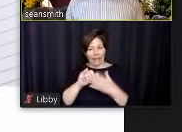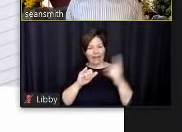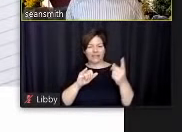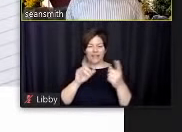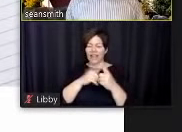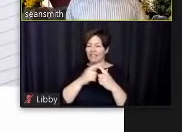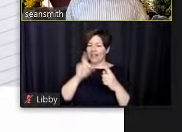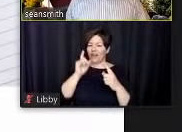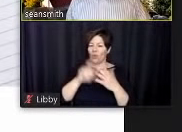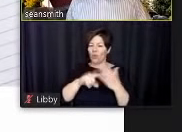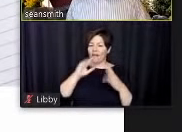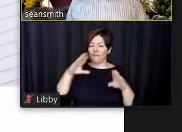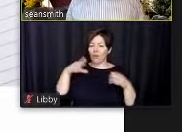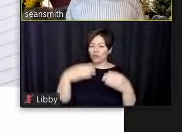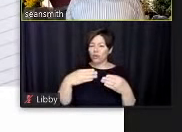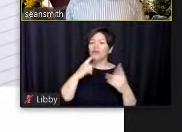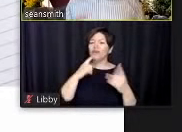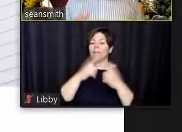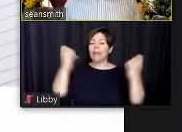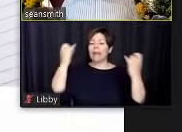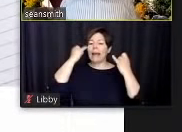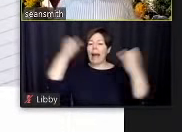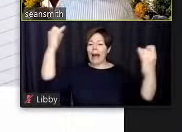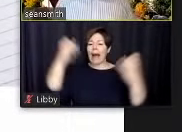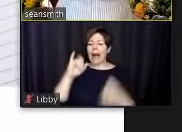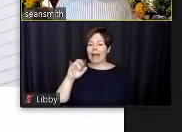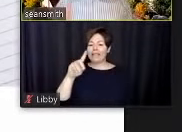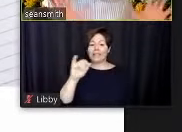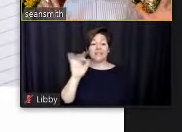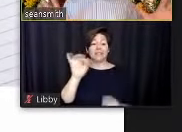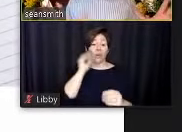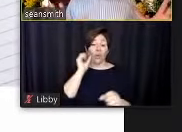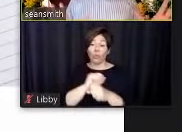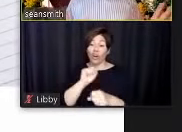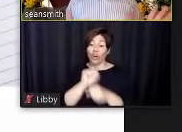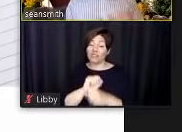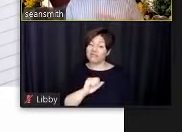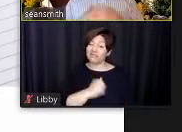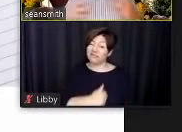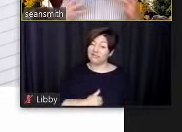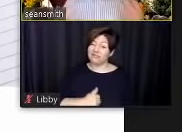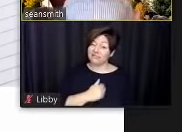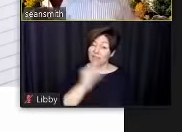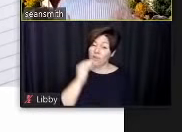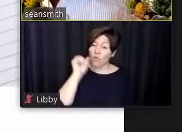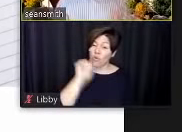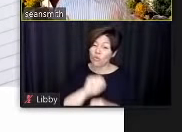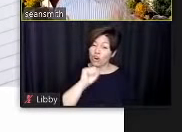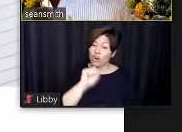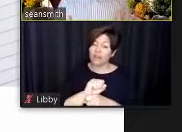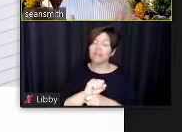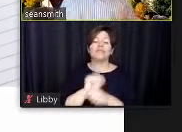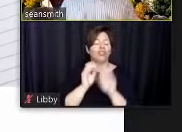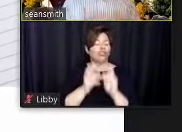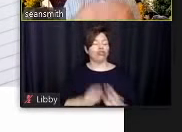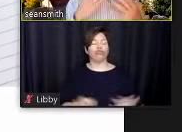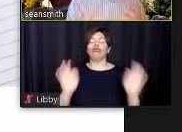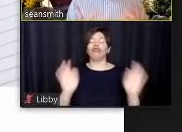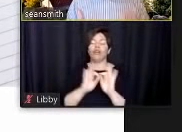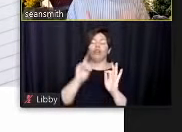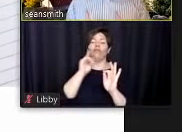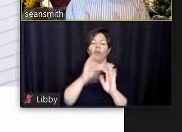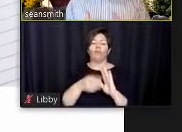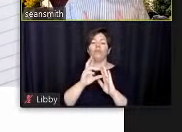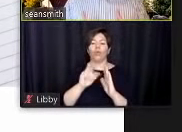in on are the big ideas. So some homework, folks, is critical to review the models.